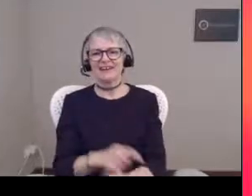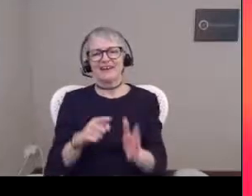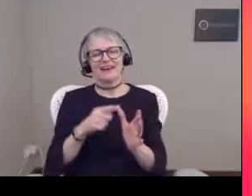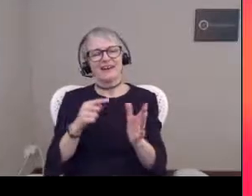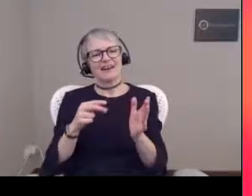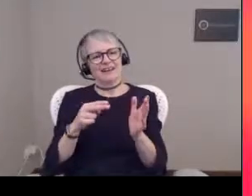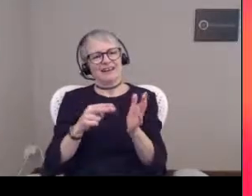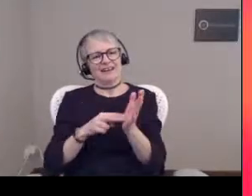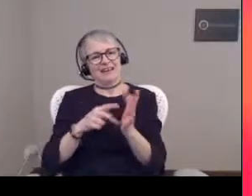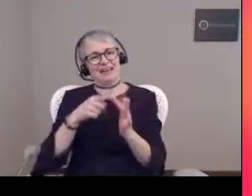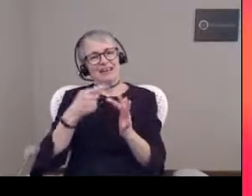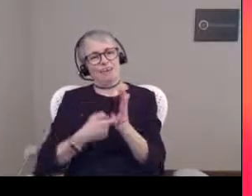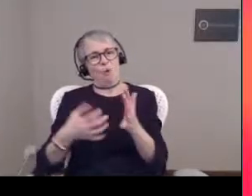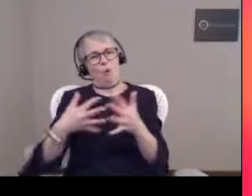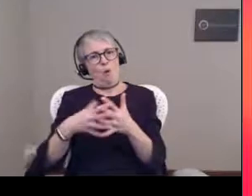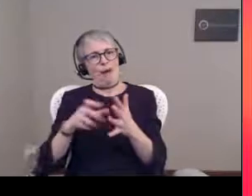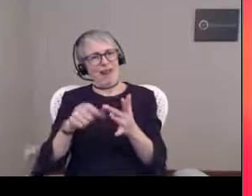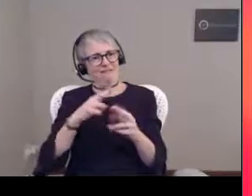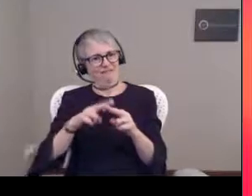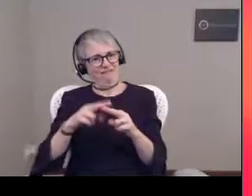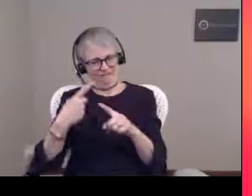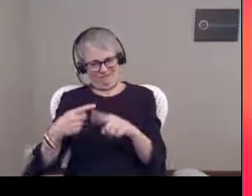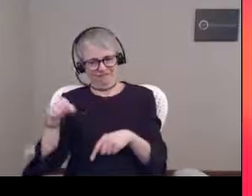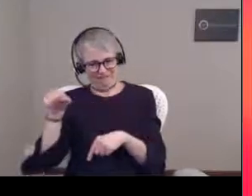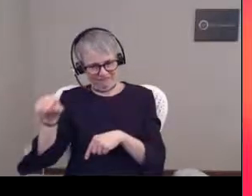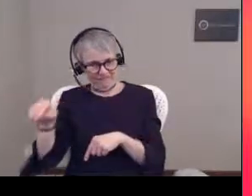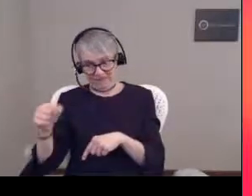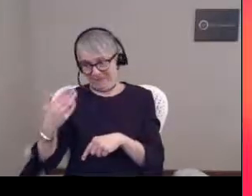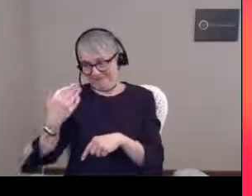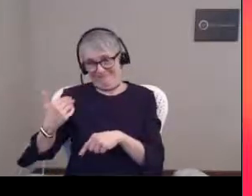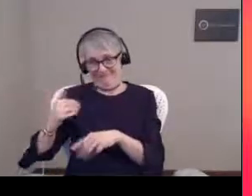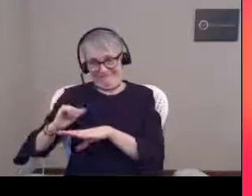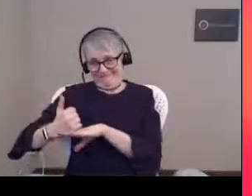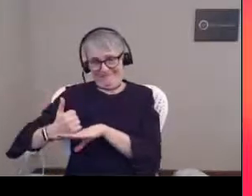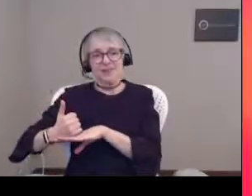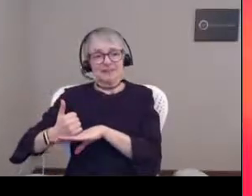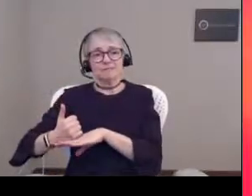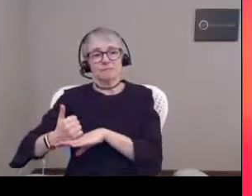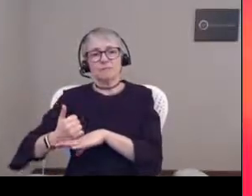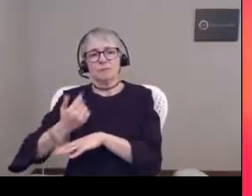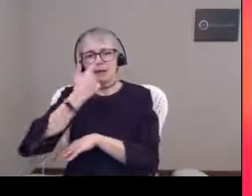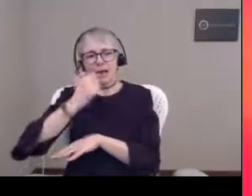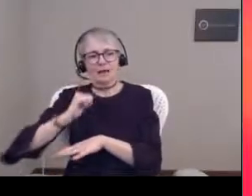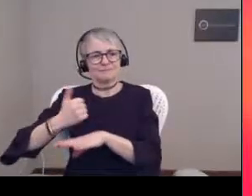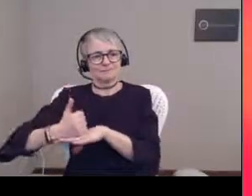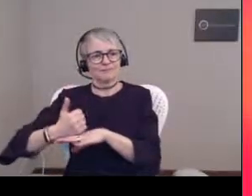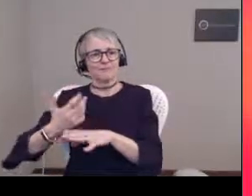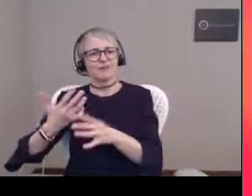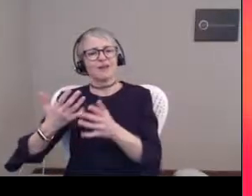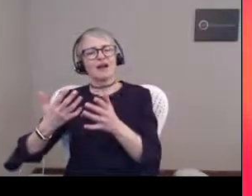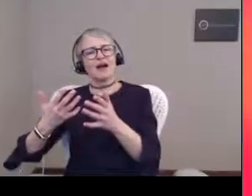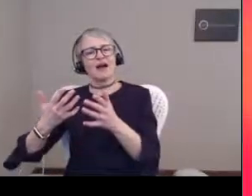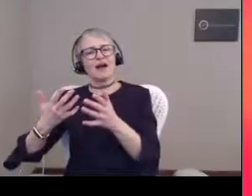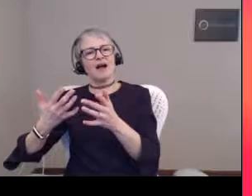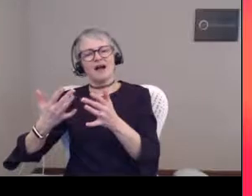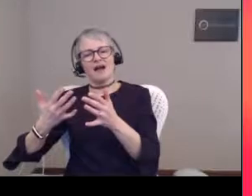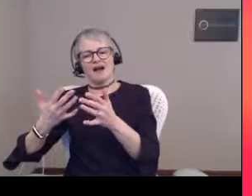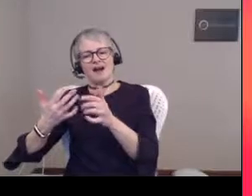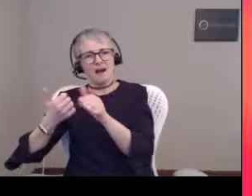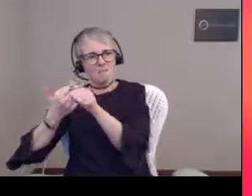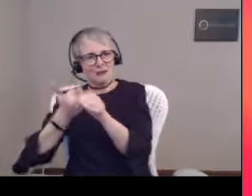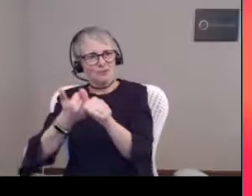Annie Rawcliffe, our Group Director of Diversity, has actually just sent out an email today talking about becoming mentors across the business, and then we're looking for